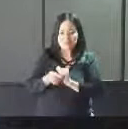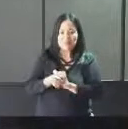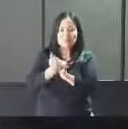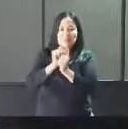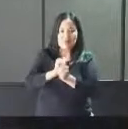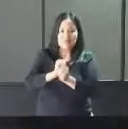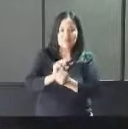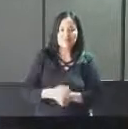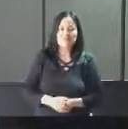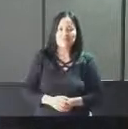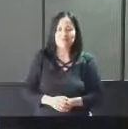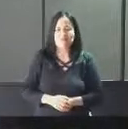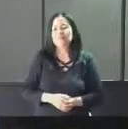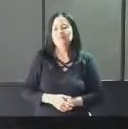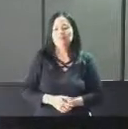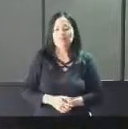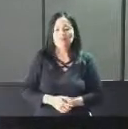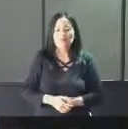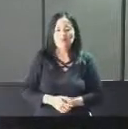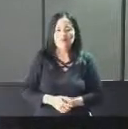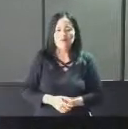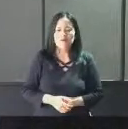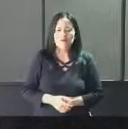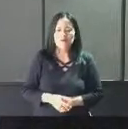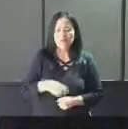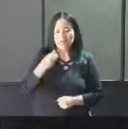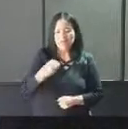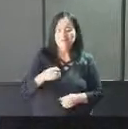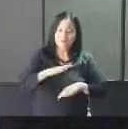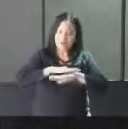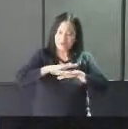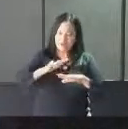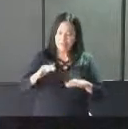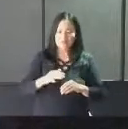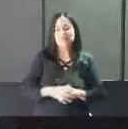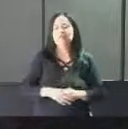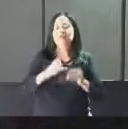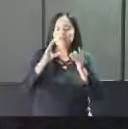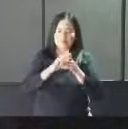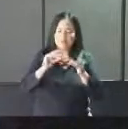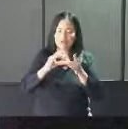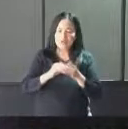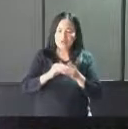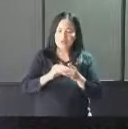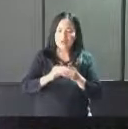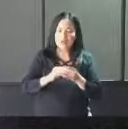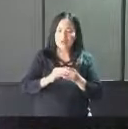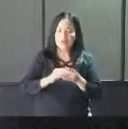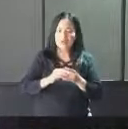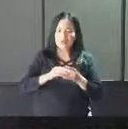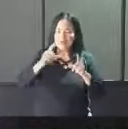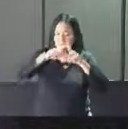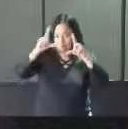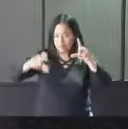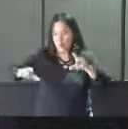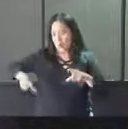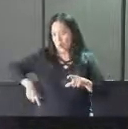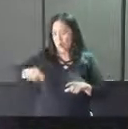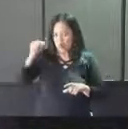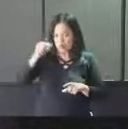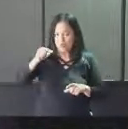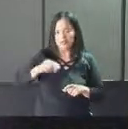where the situation is really transformed. I'm going to conclude by saying that Mexico's government